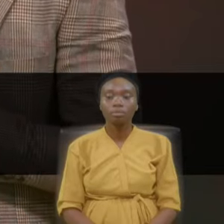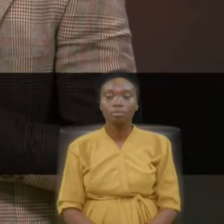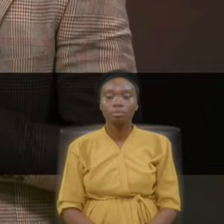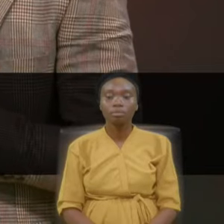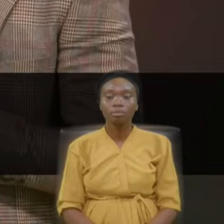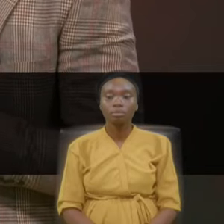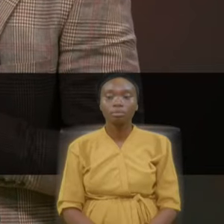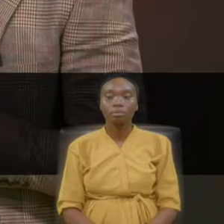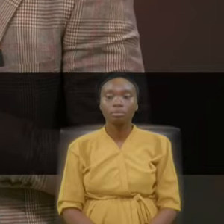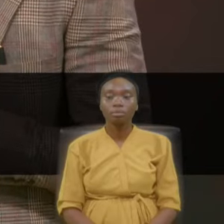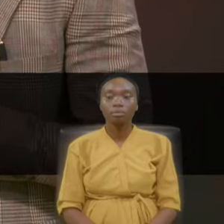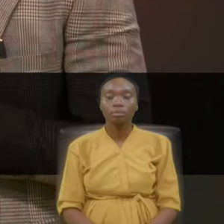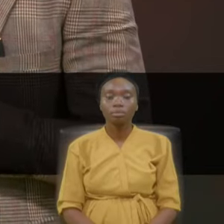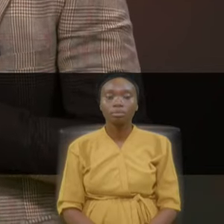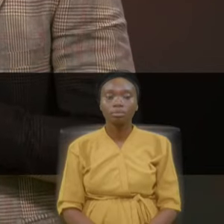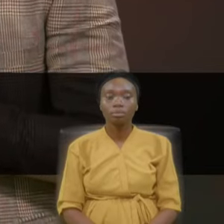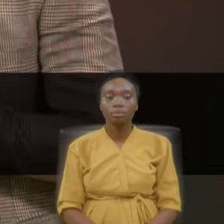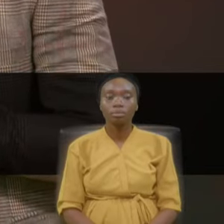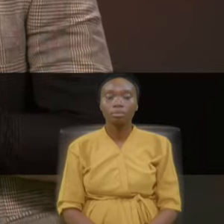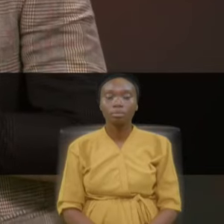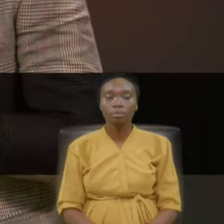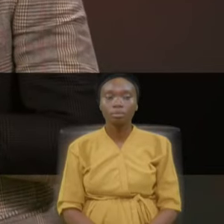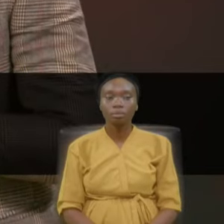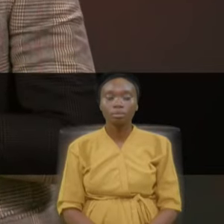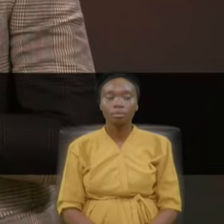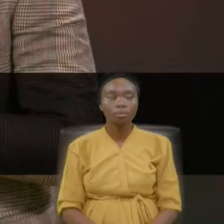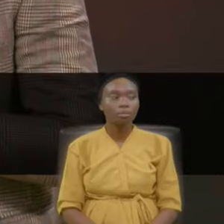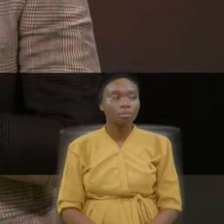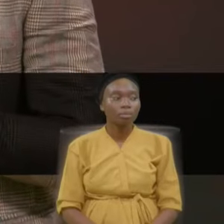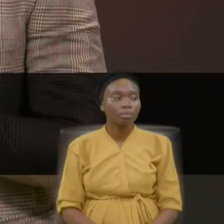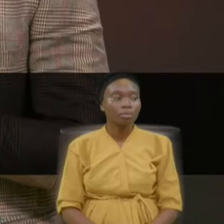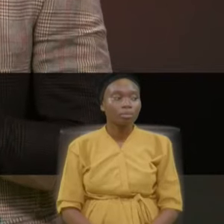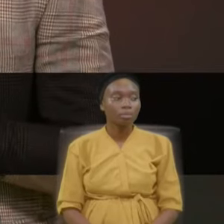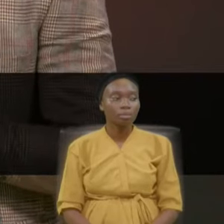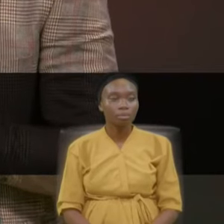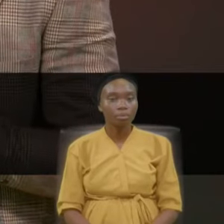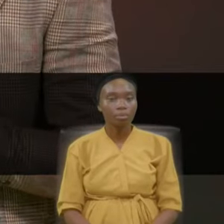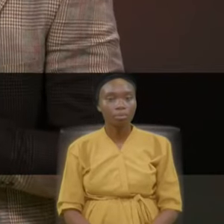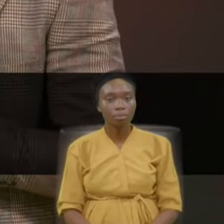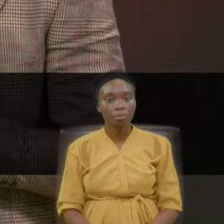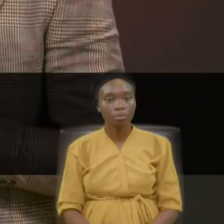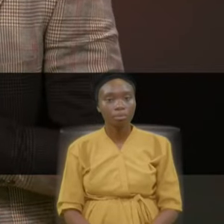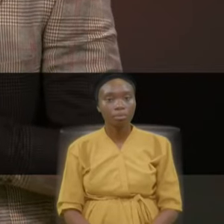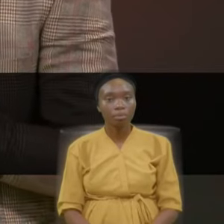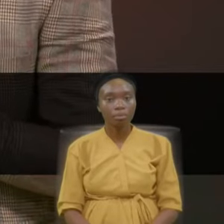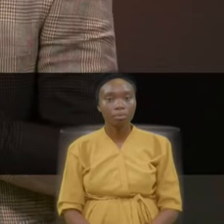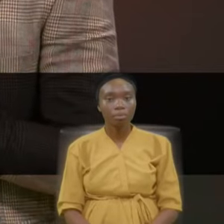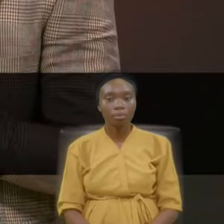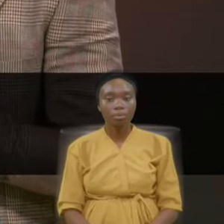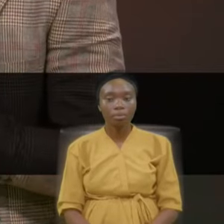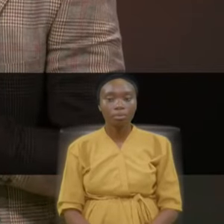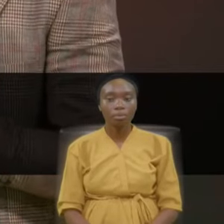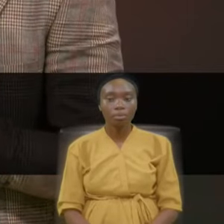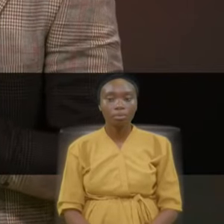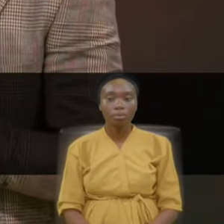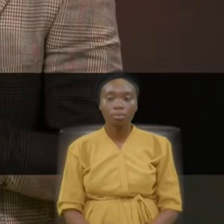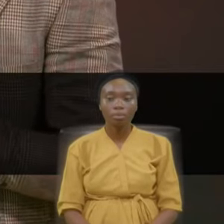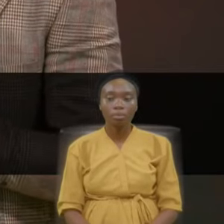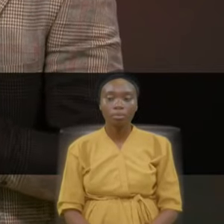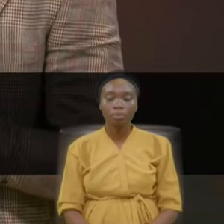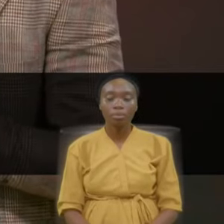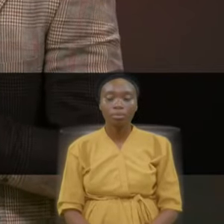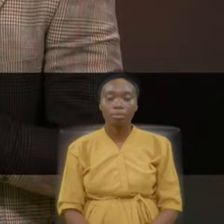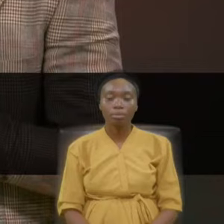righteousness, count me, count me. Count me with the children of the heavenly King. Count me with